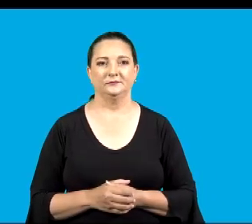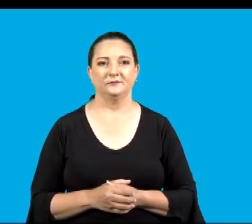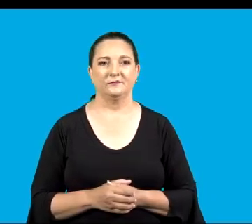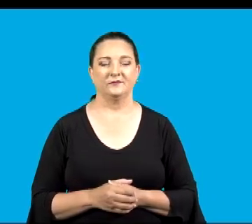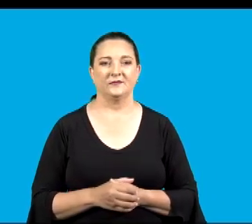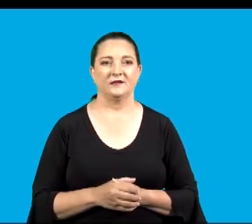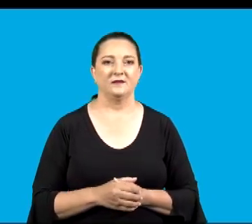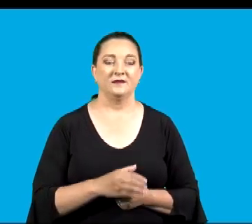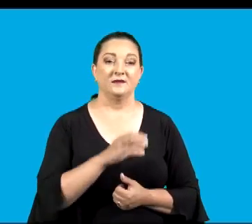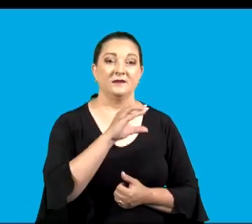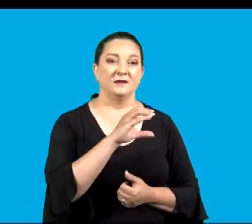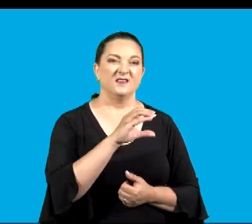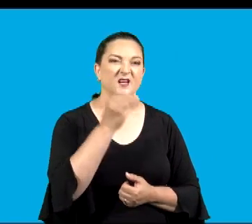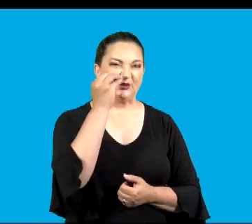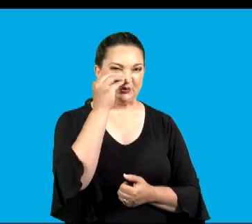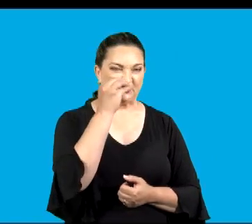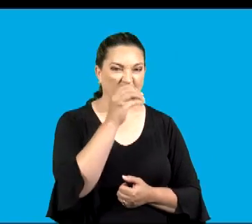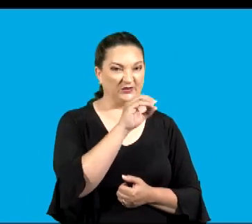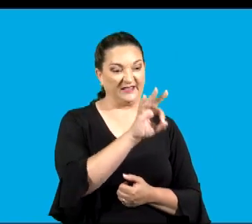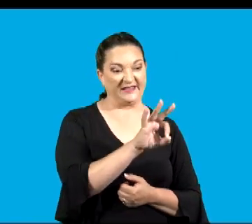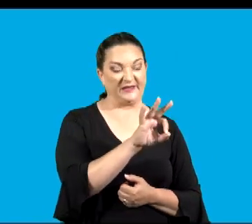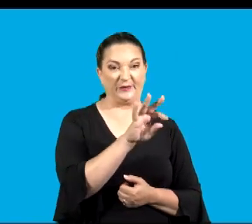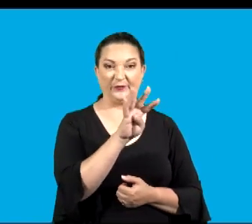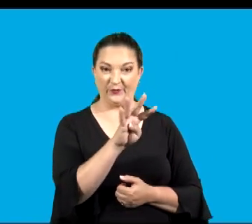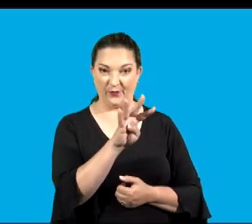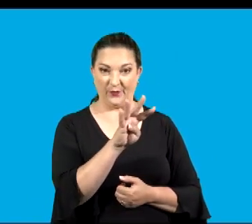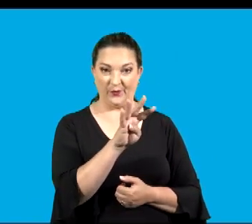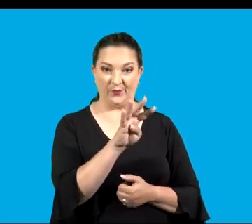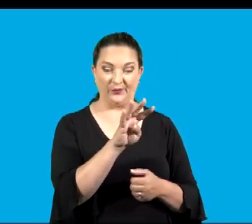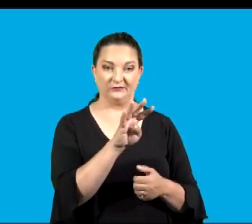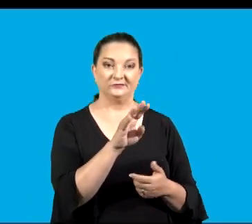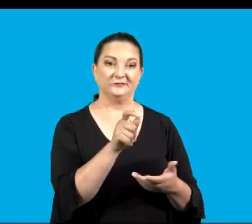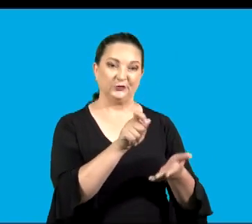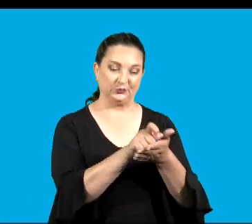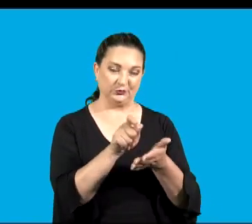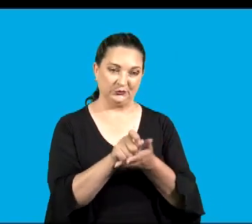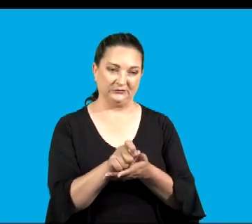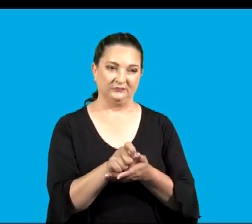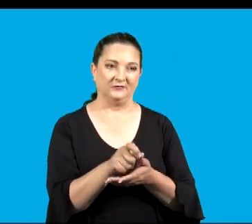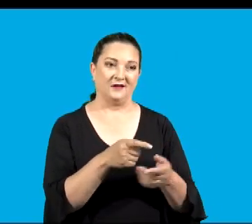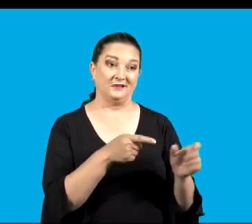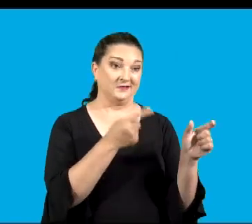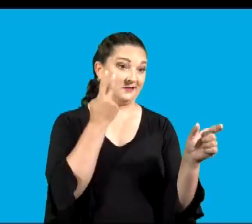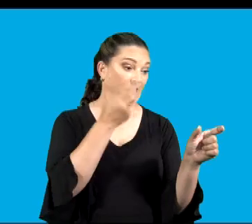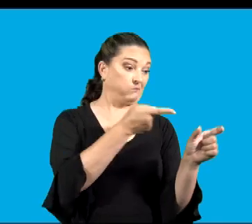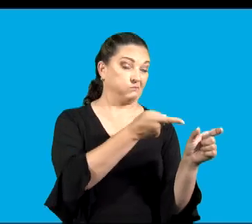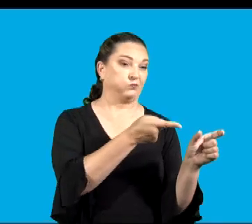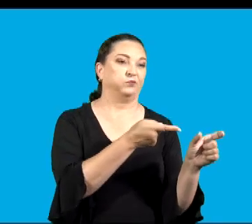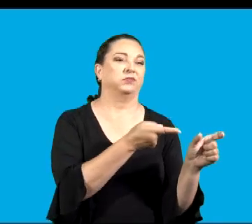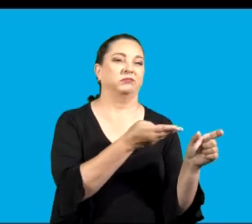Credit note number 34. Okay, credit note number 34. You see this one here.